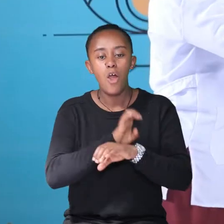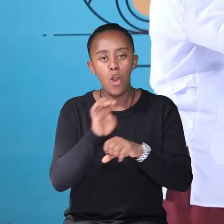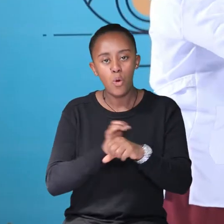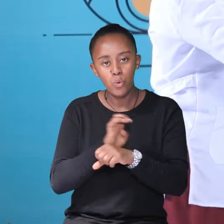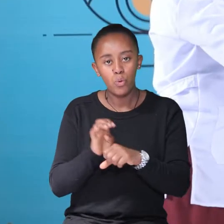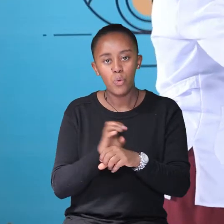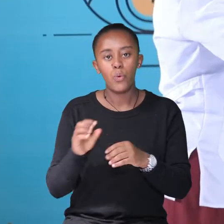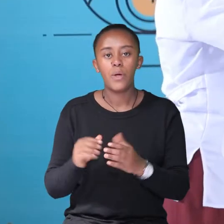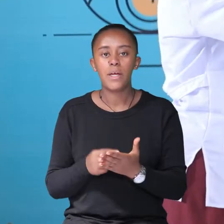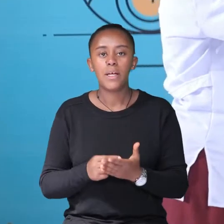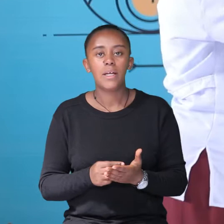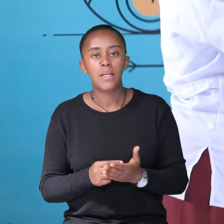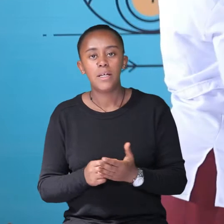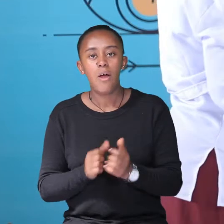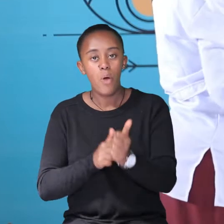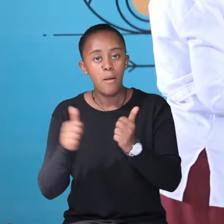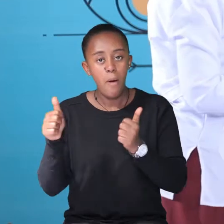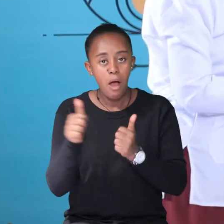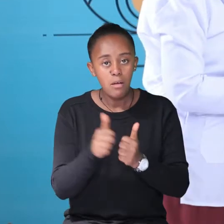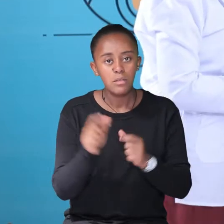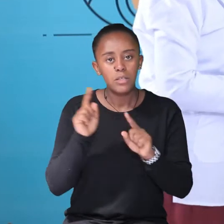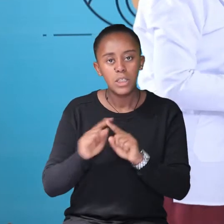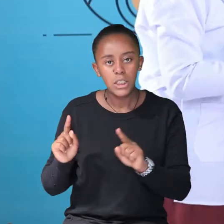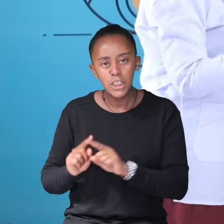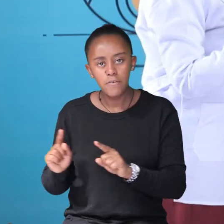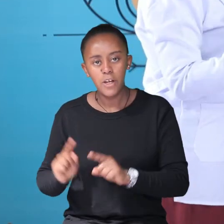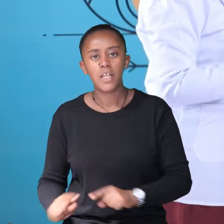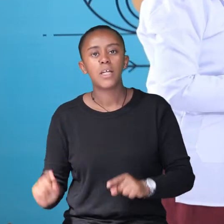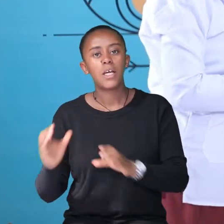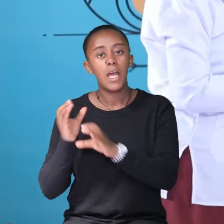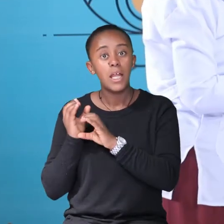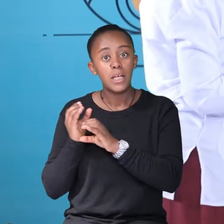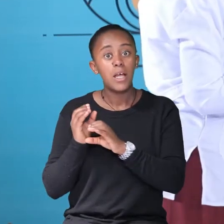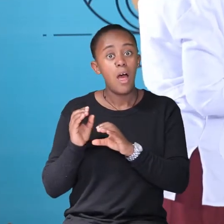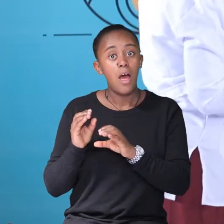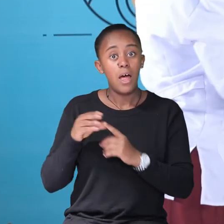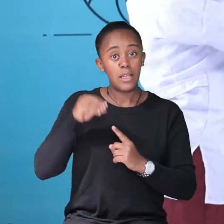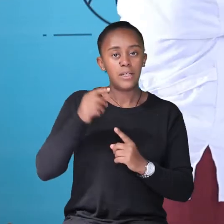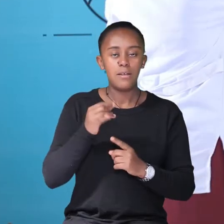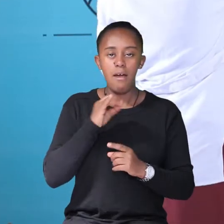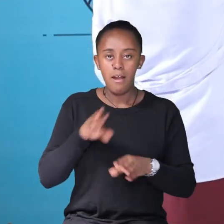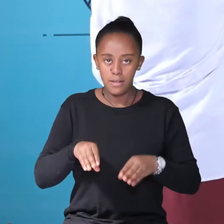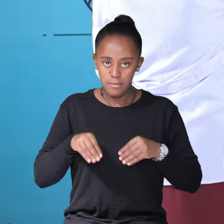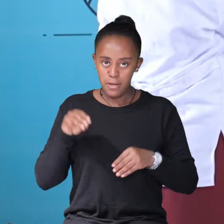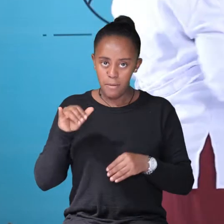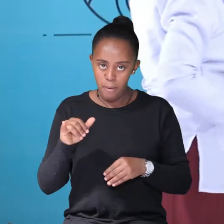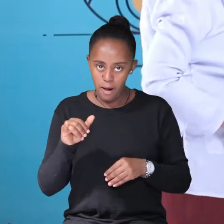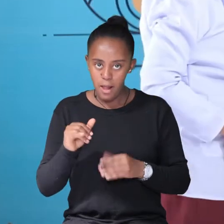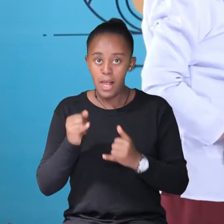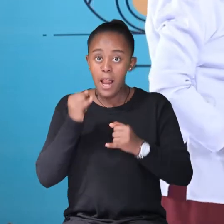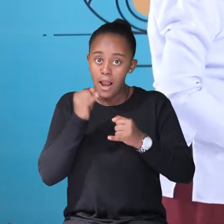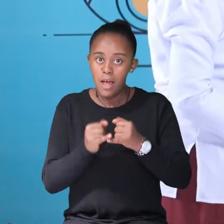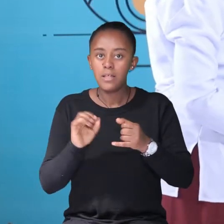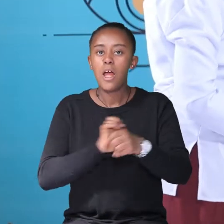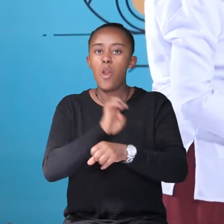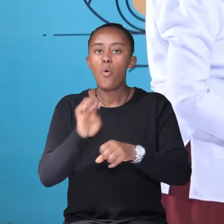will excite and they will pass different carriers until they are accepted by last